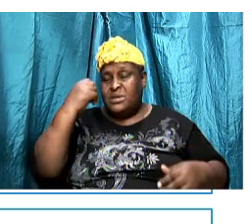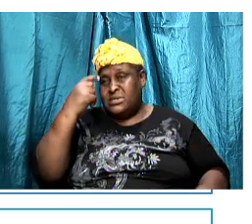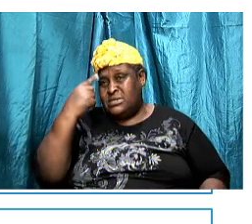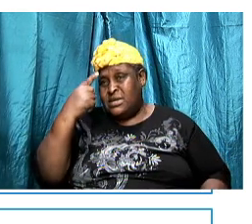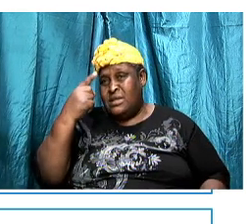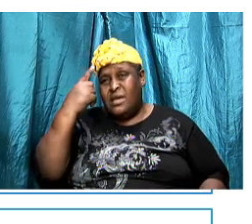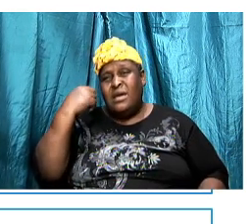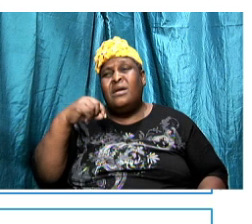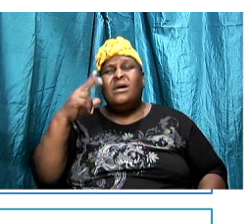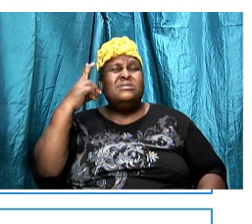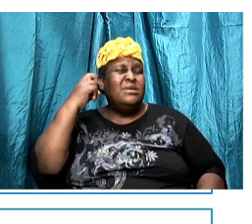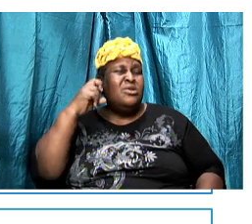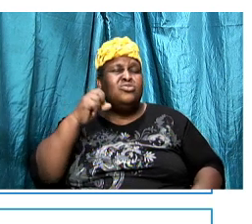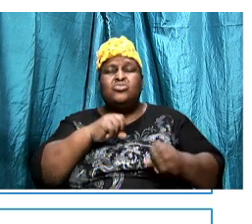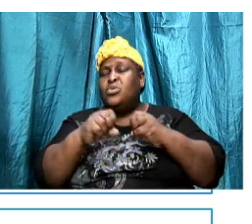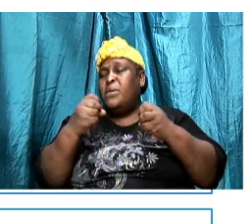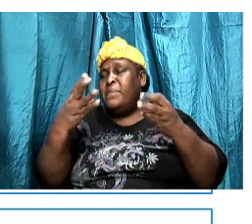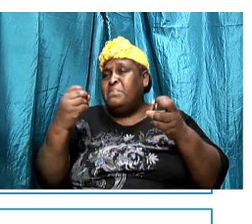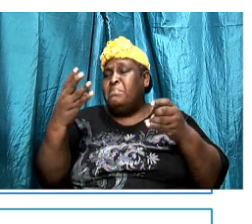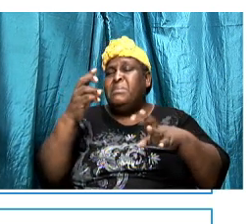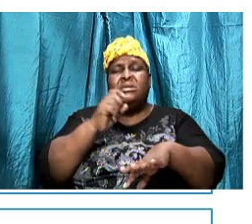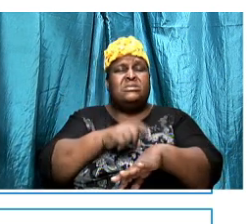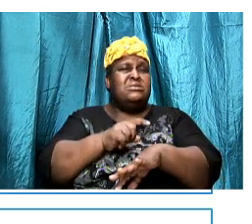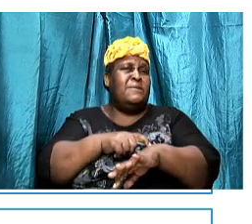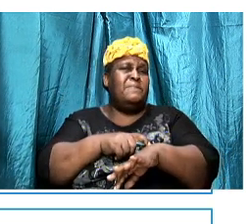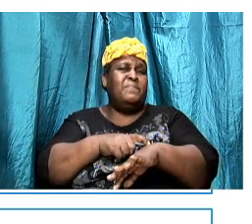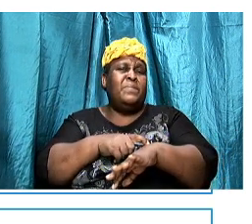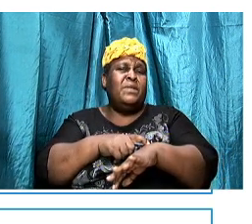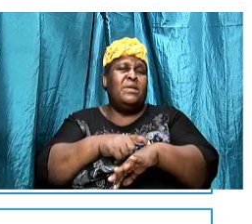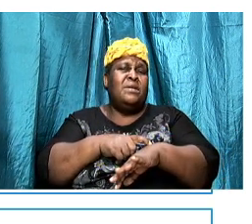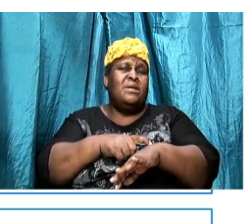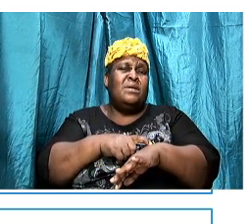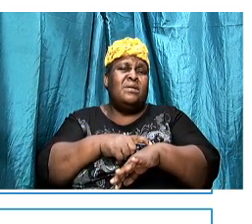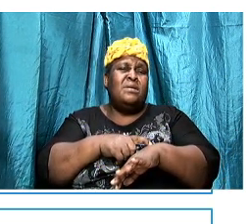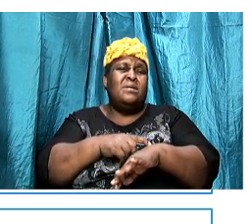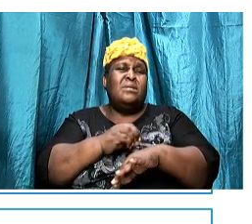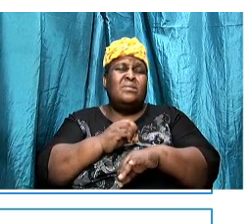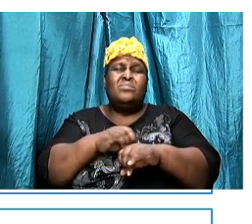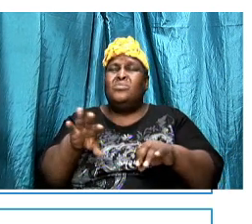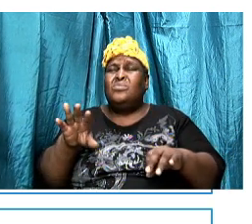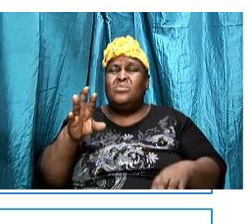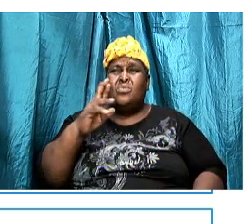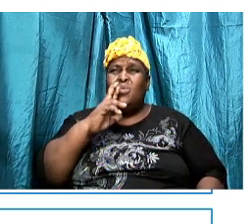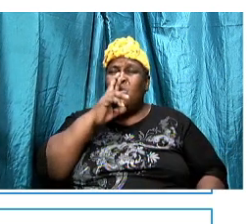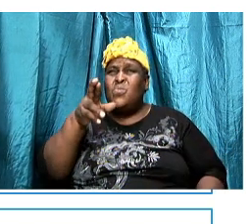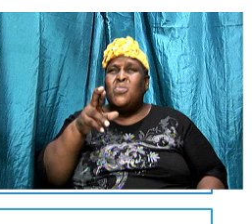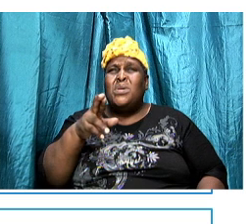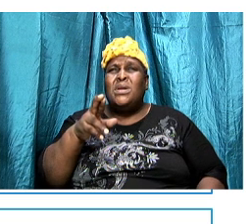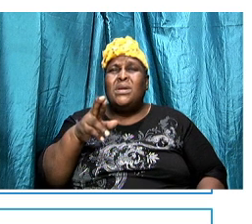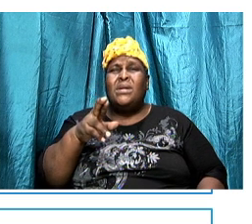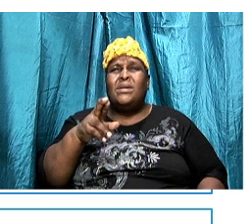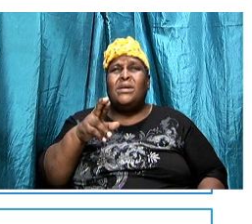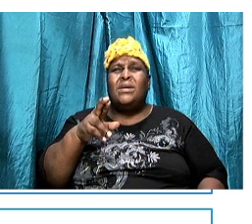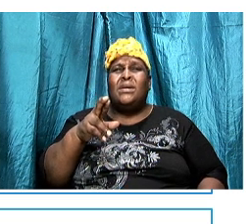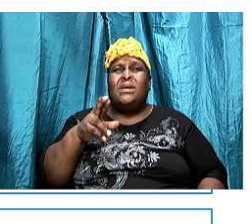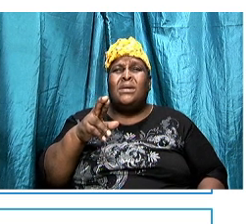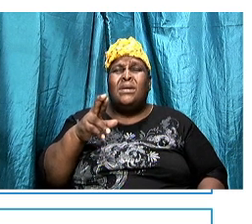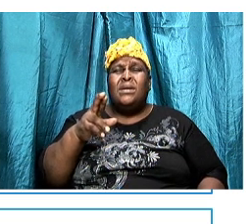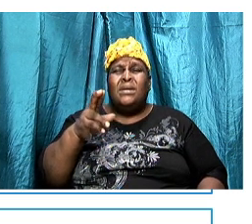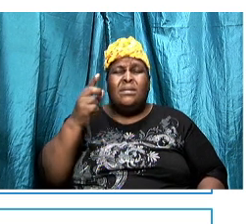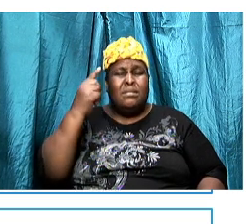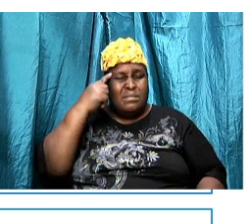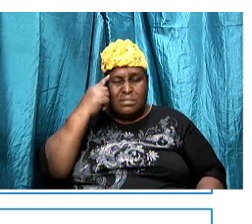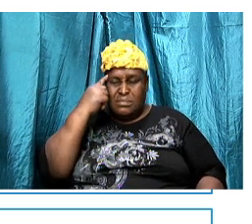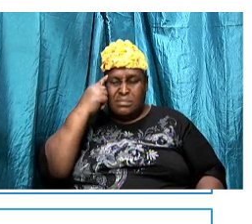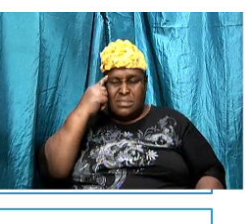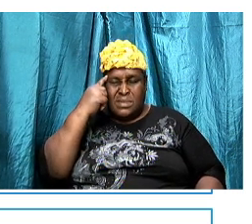we hear it so many times, you know, it doesn't hit us as it should, because we are familiar with the